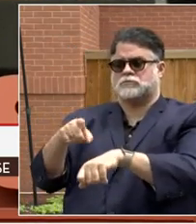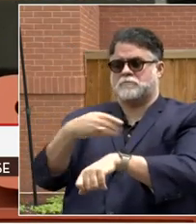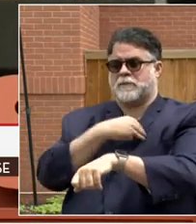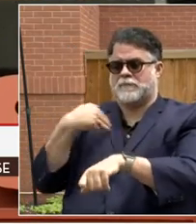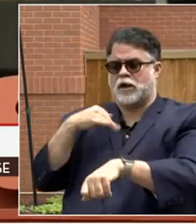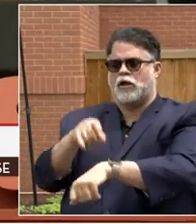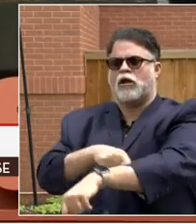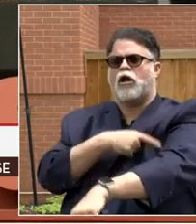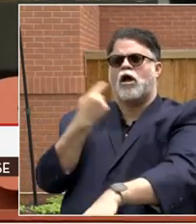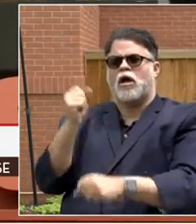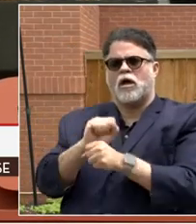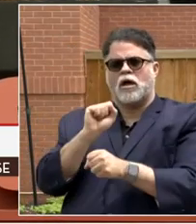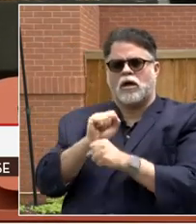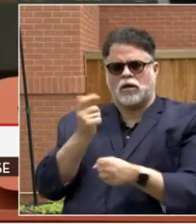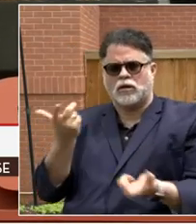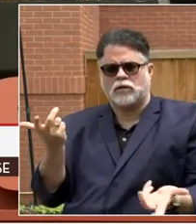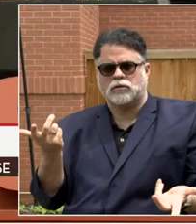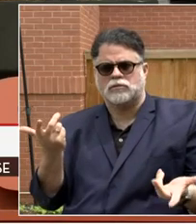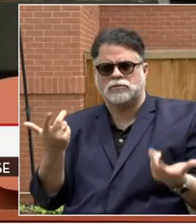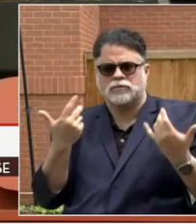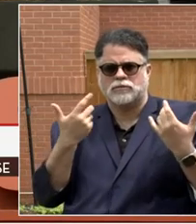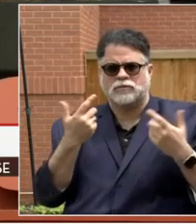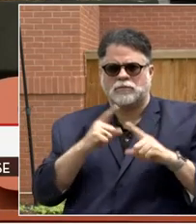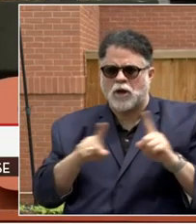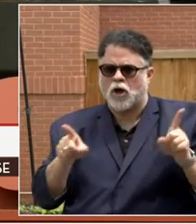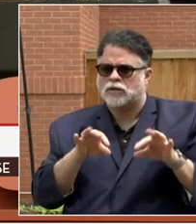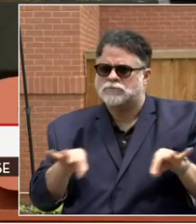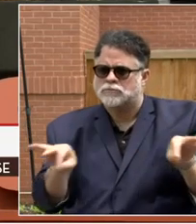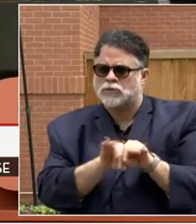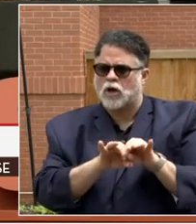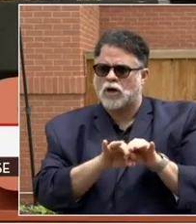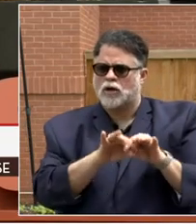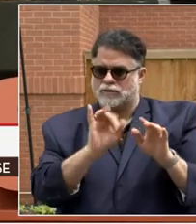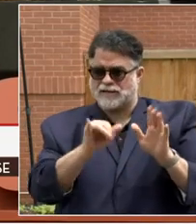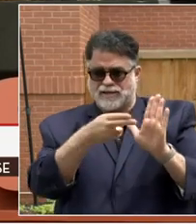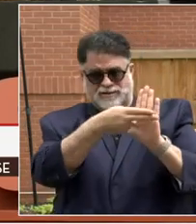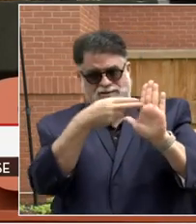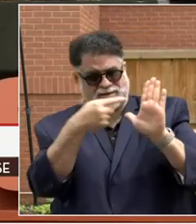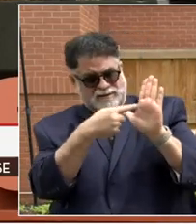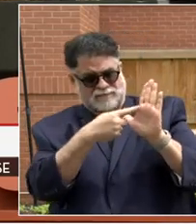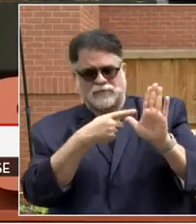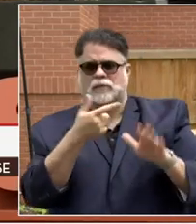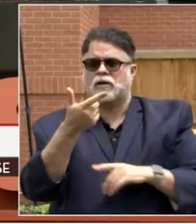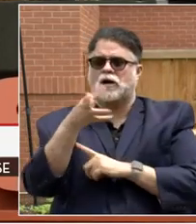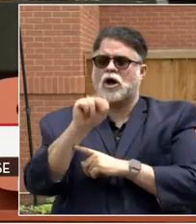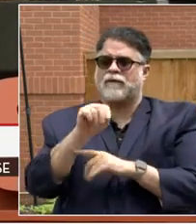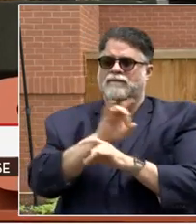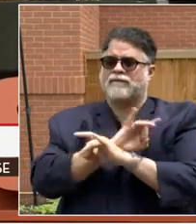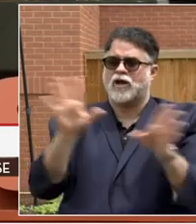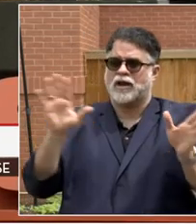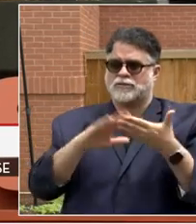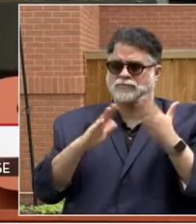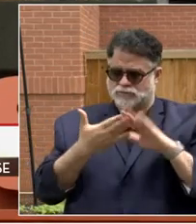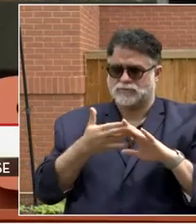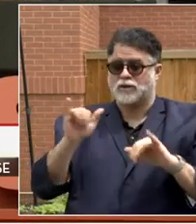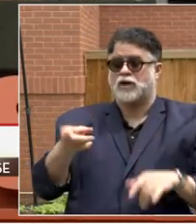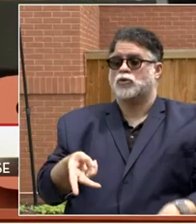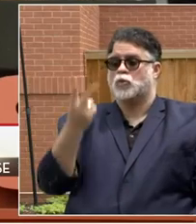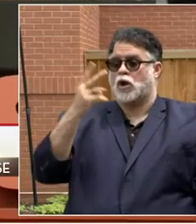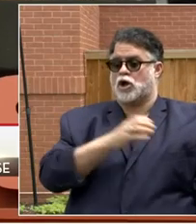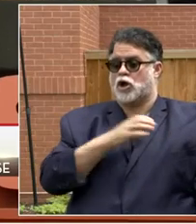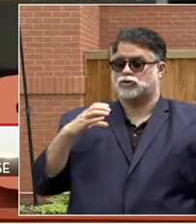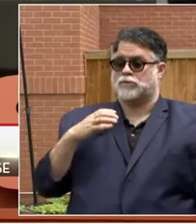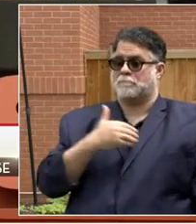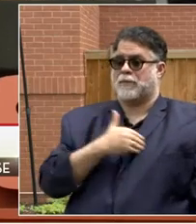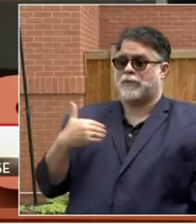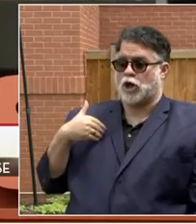we're highlighting a very important violence interrupter in the community. A couple of days ago, there were 2 council members who accused you of being